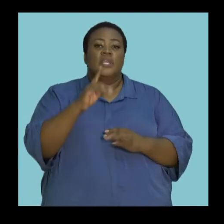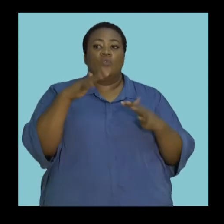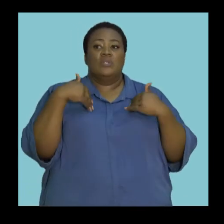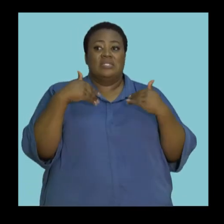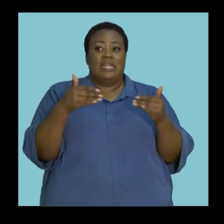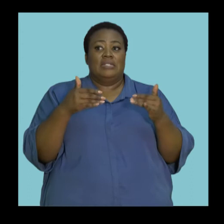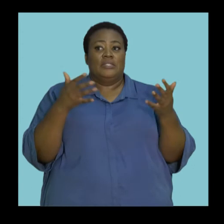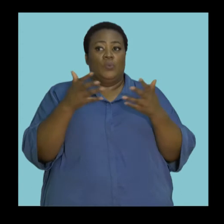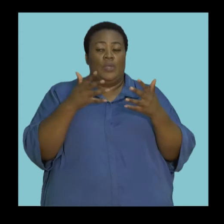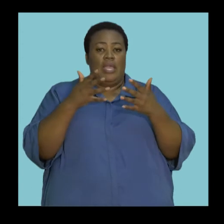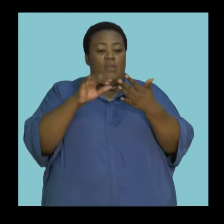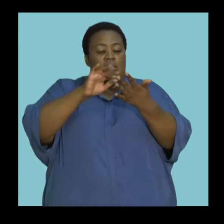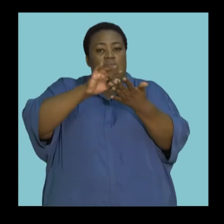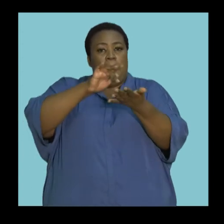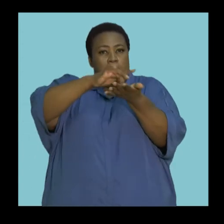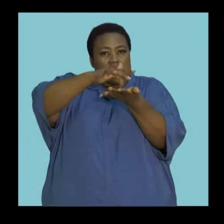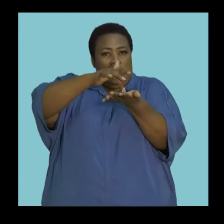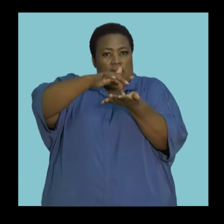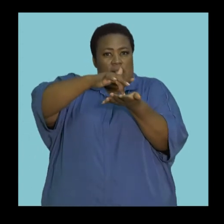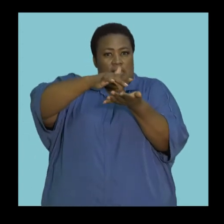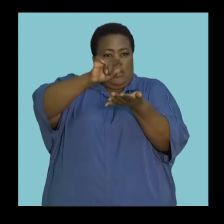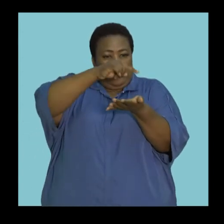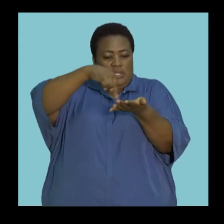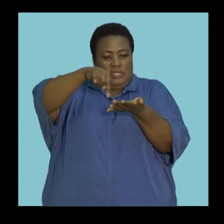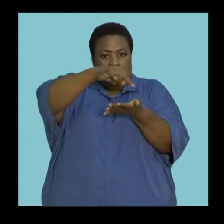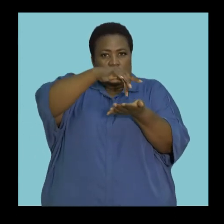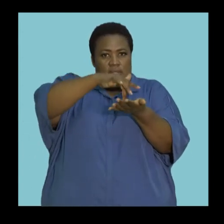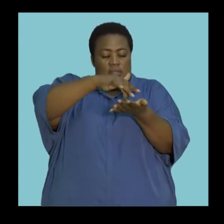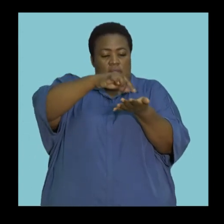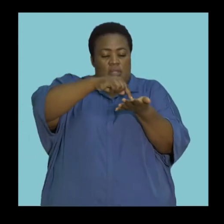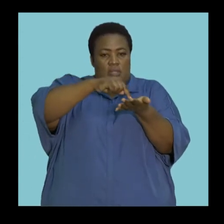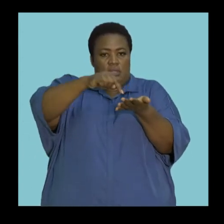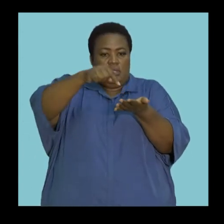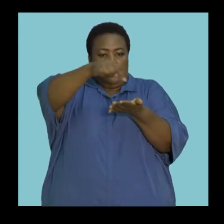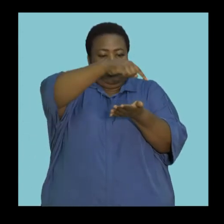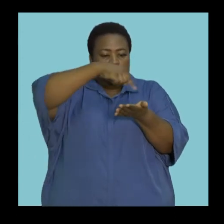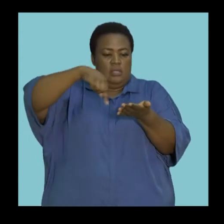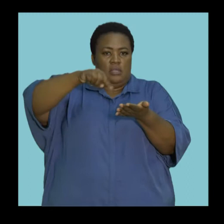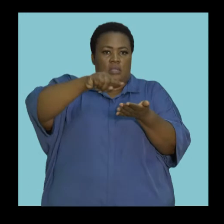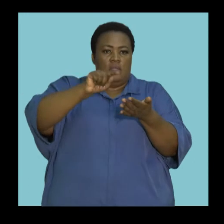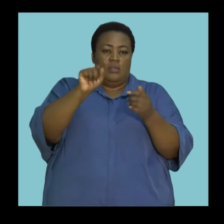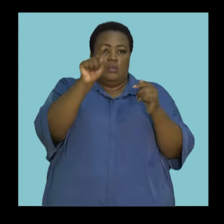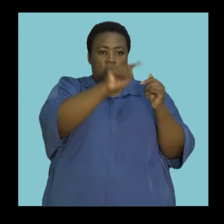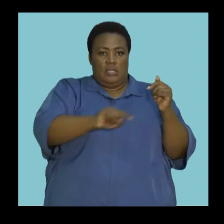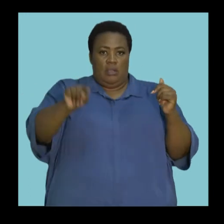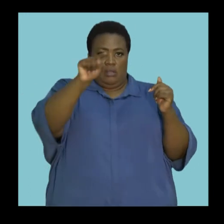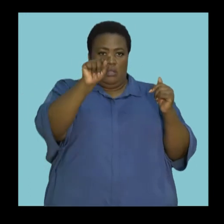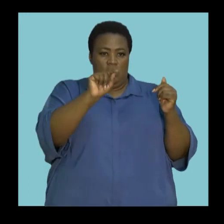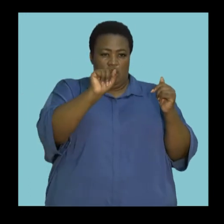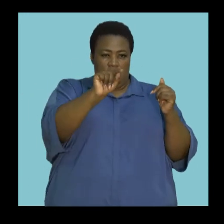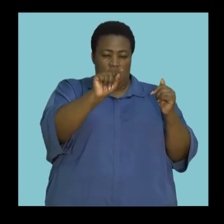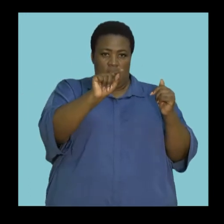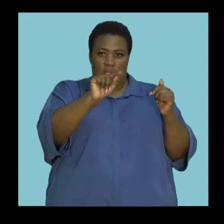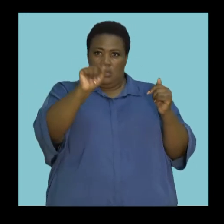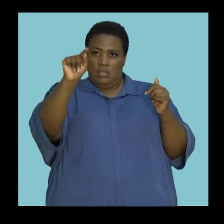you start at the exact middle of that circle, drawing a line to the edge, as I've indicated here. The